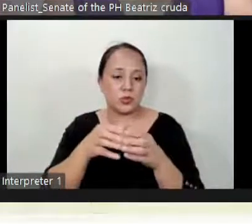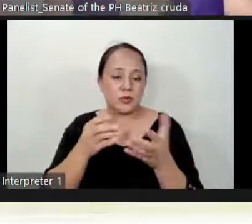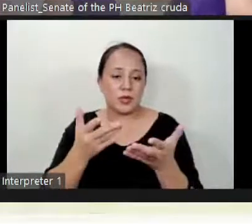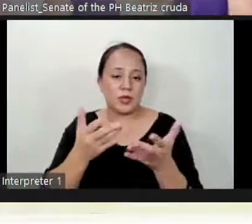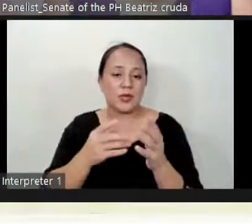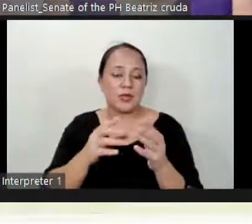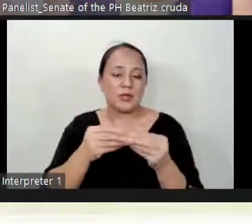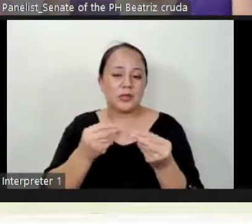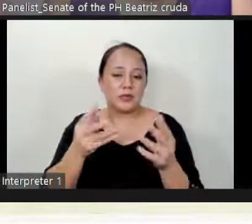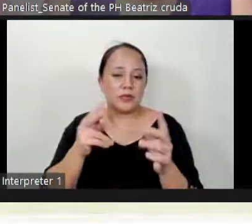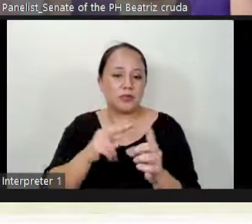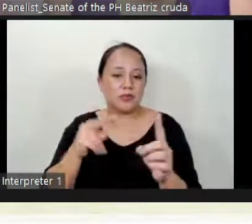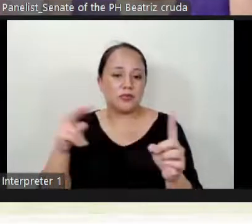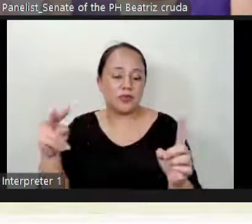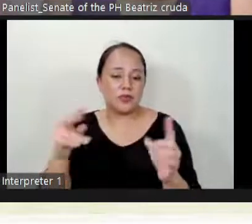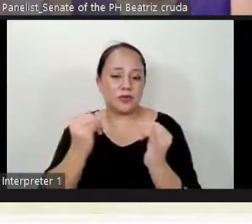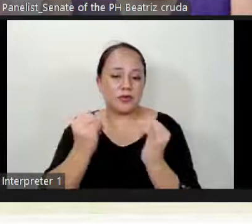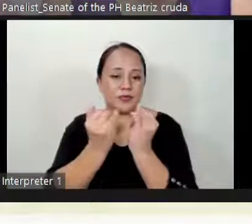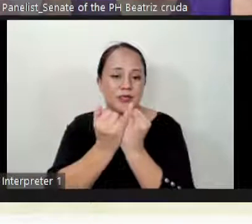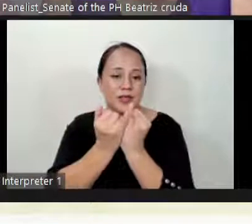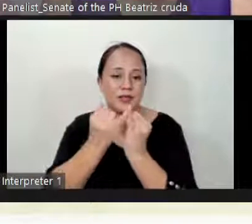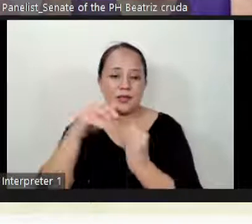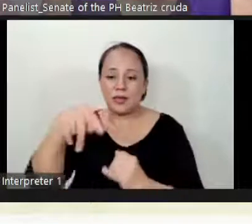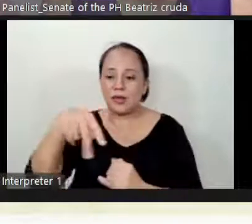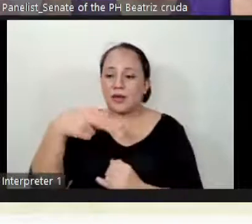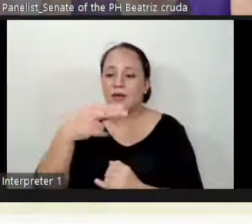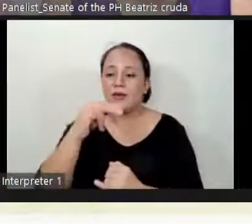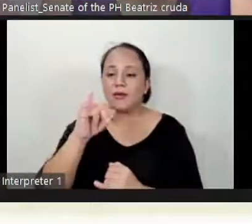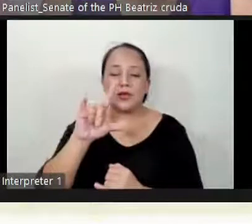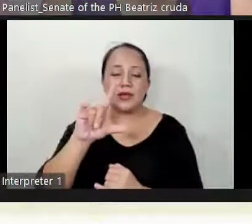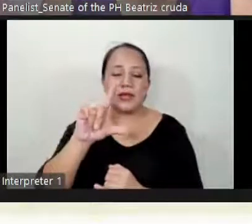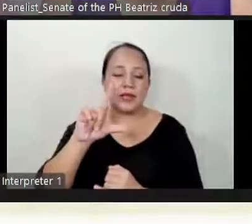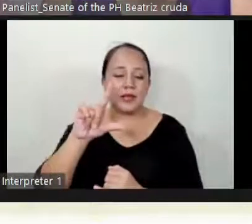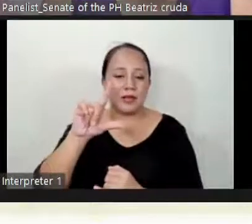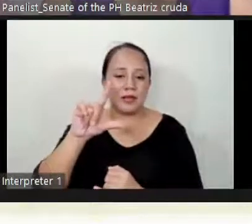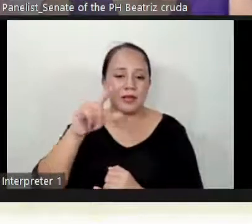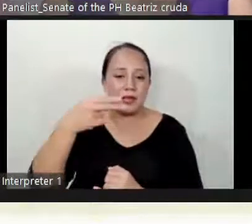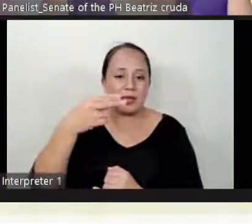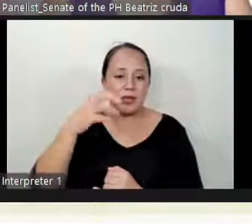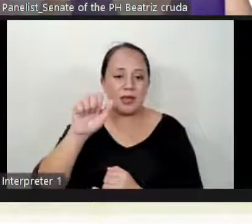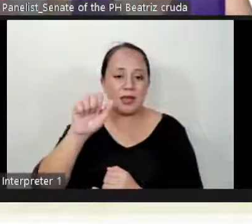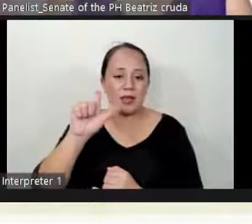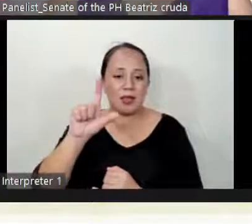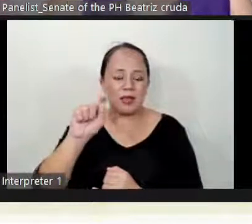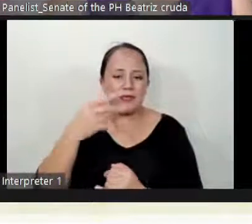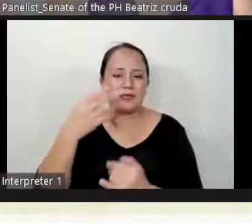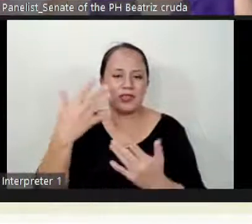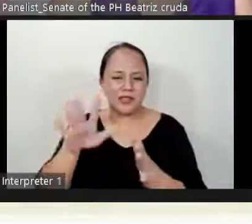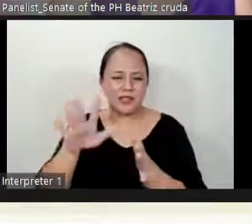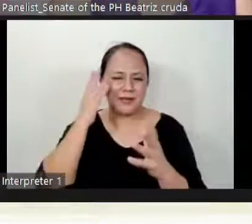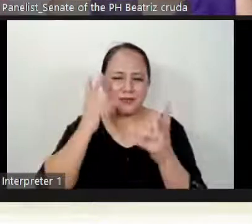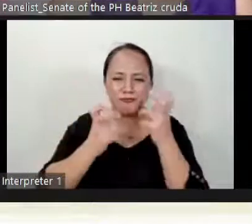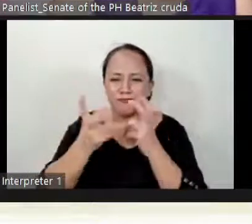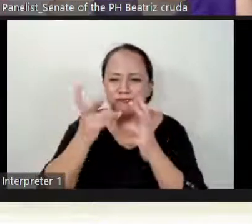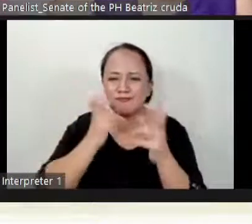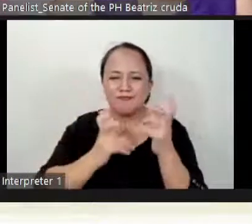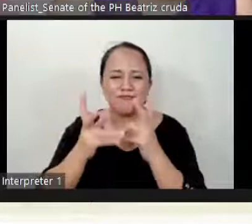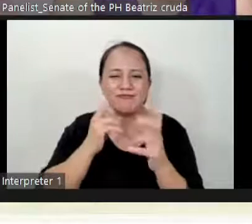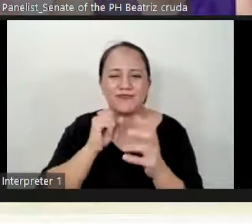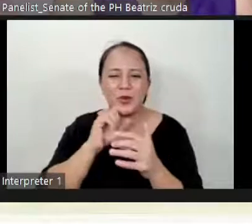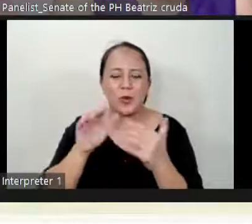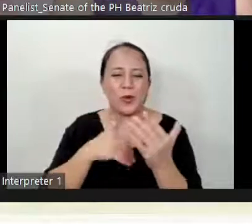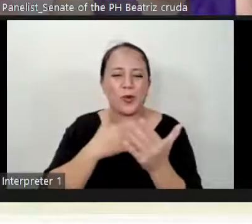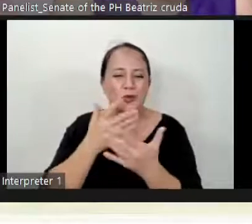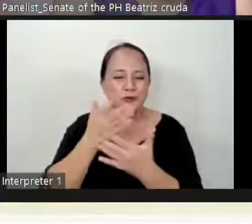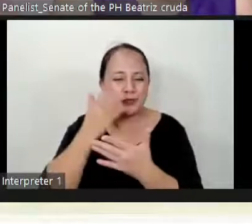us the views of PhilHealth. And I'm sure, Dr. Herrera, you've heard about all the